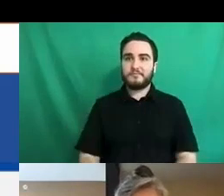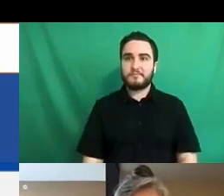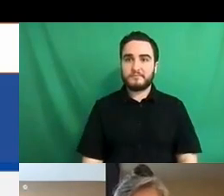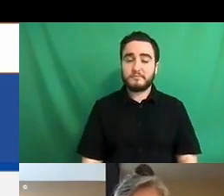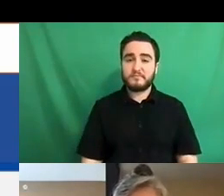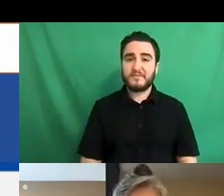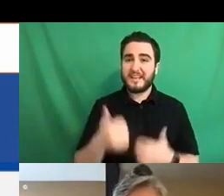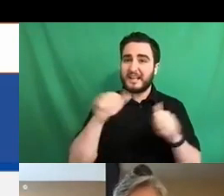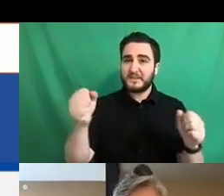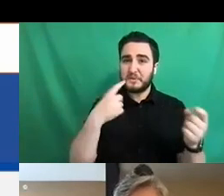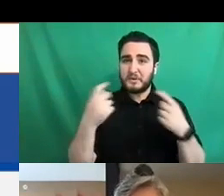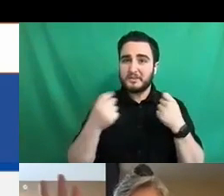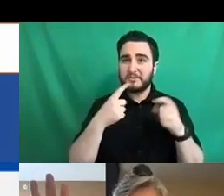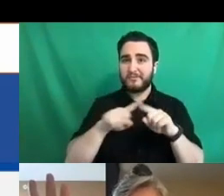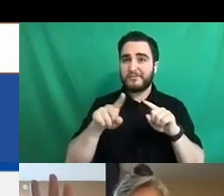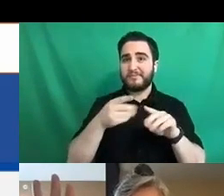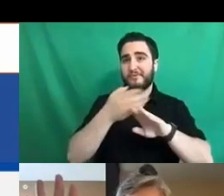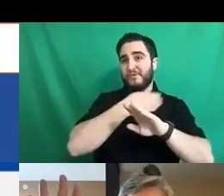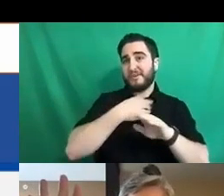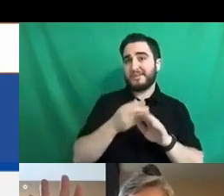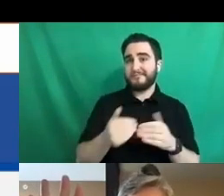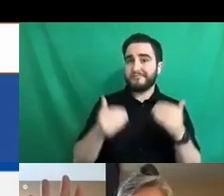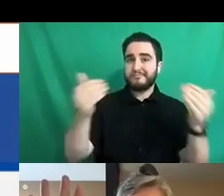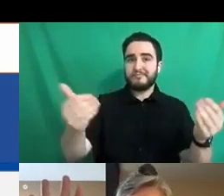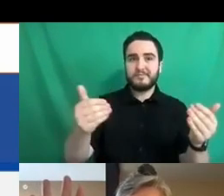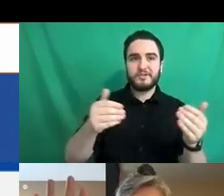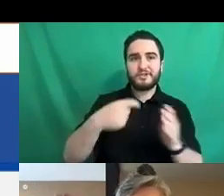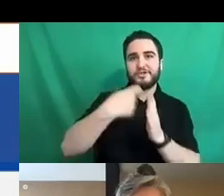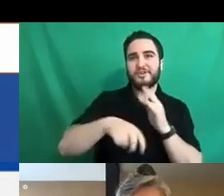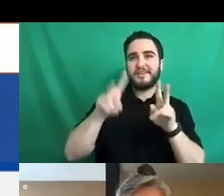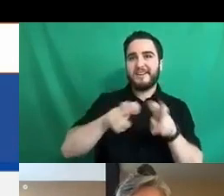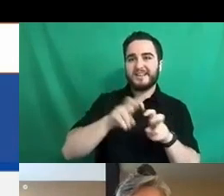any questions about that before I move on? Cost analysis as a concept.